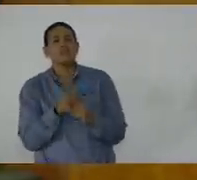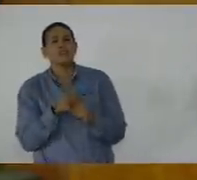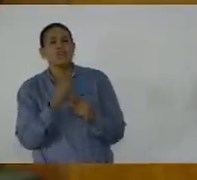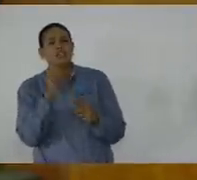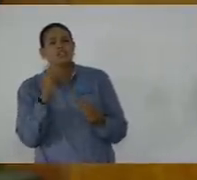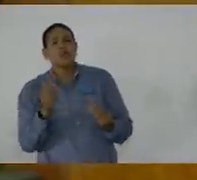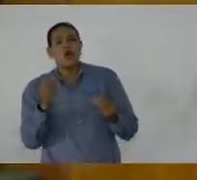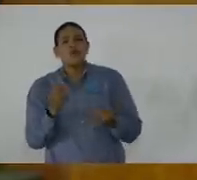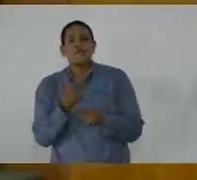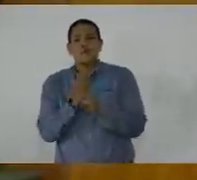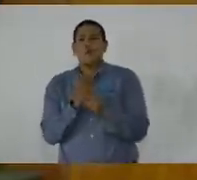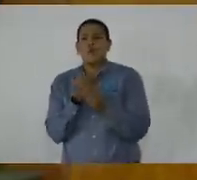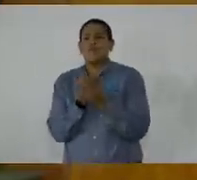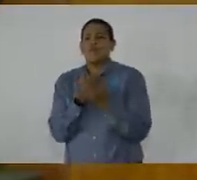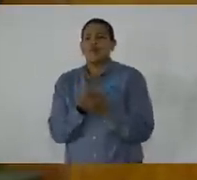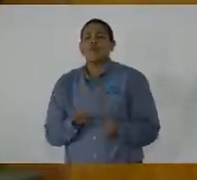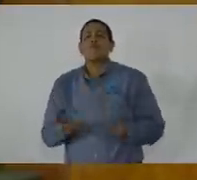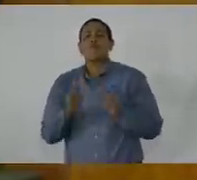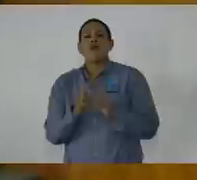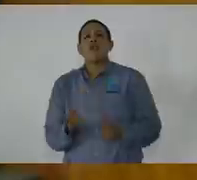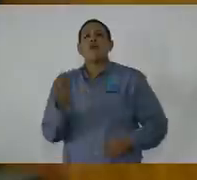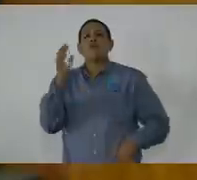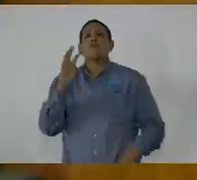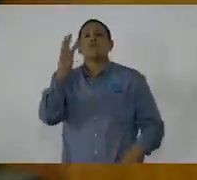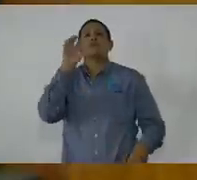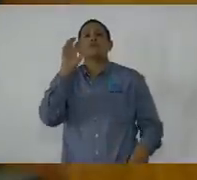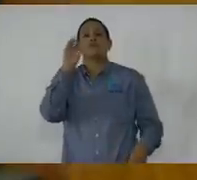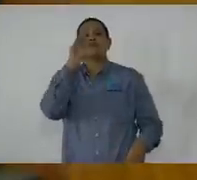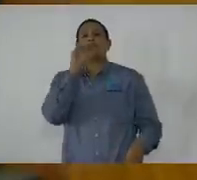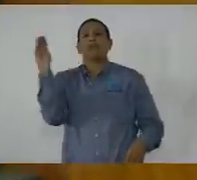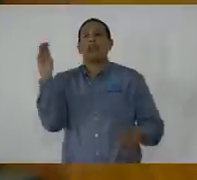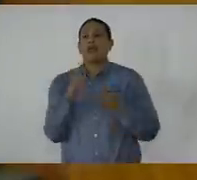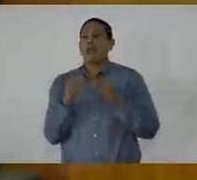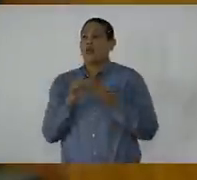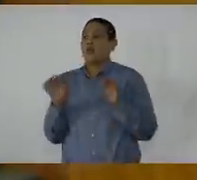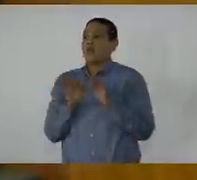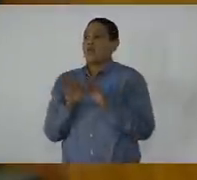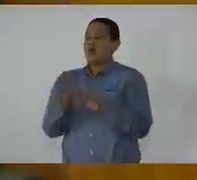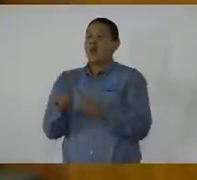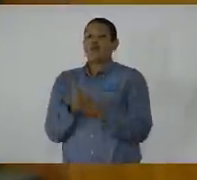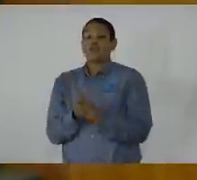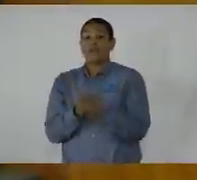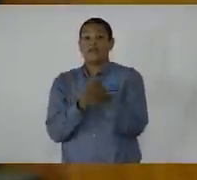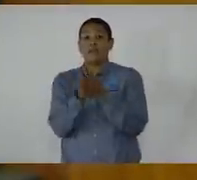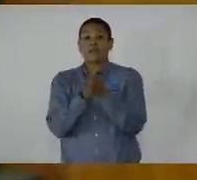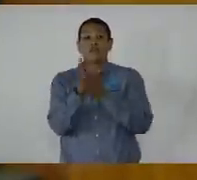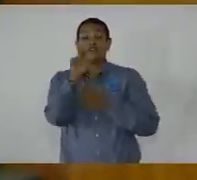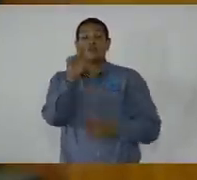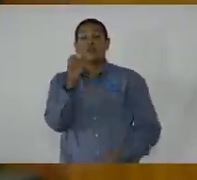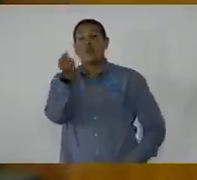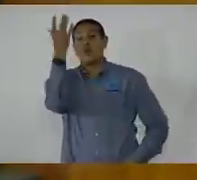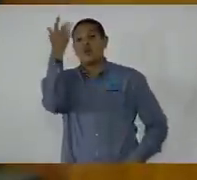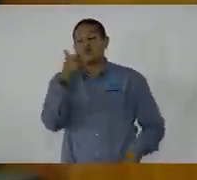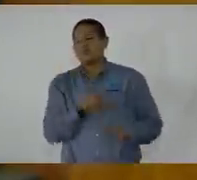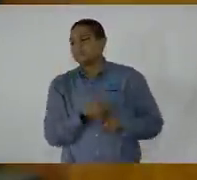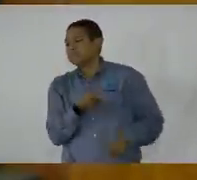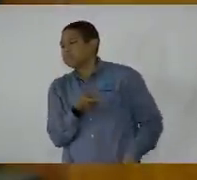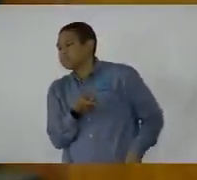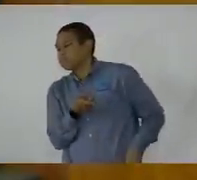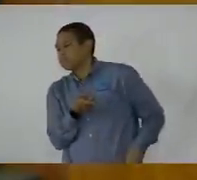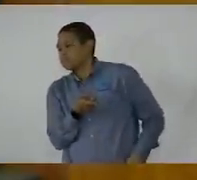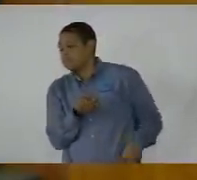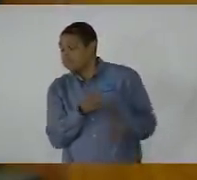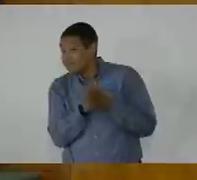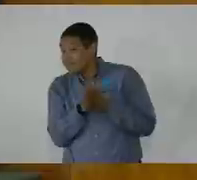loan funds valued at $650 million at an interest rate, Madam Speaker, at